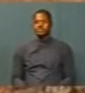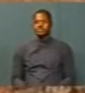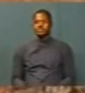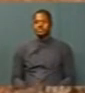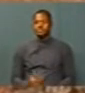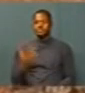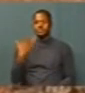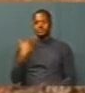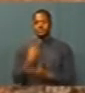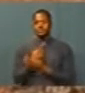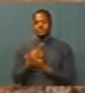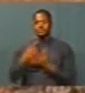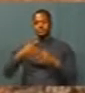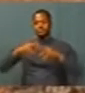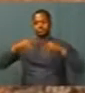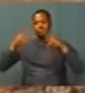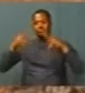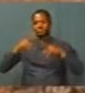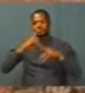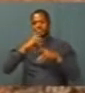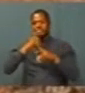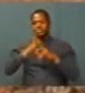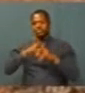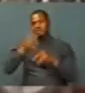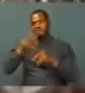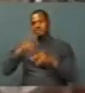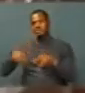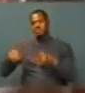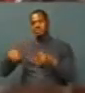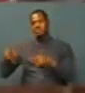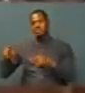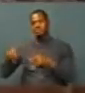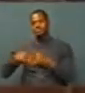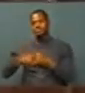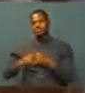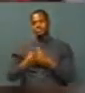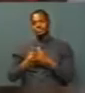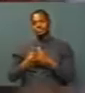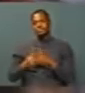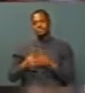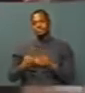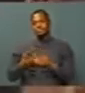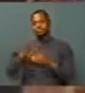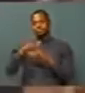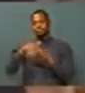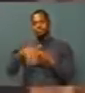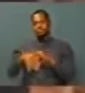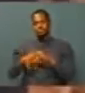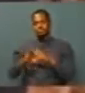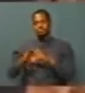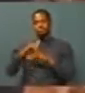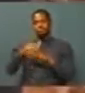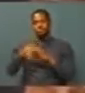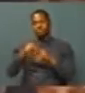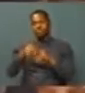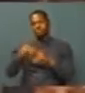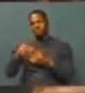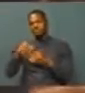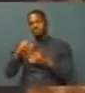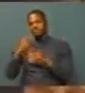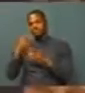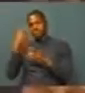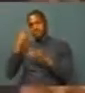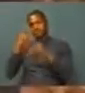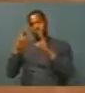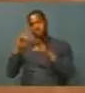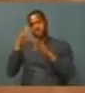Last week, water from the other part of the road started flowing over to this side. And as a